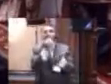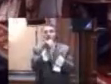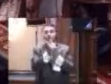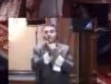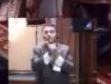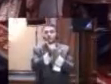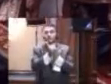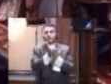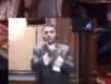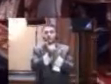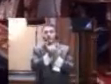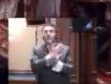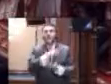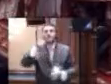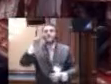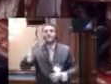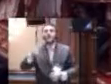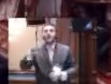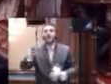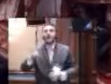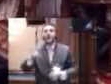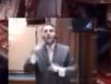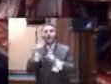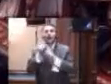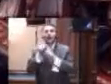so if anybody needs to have